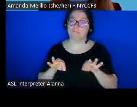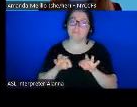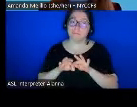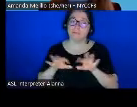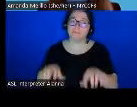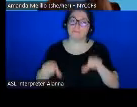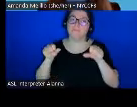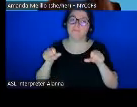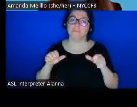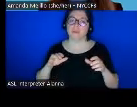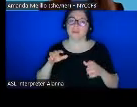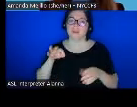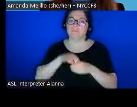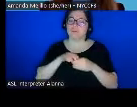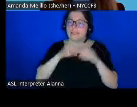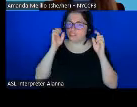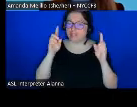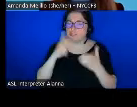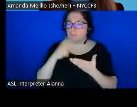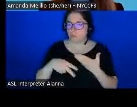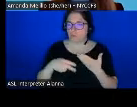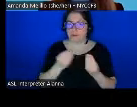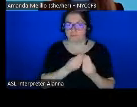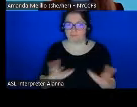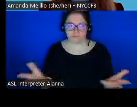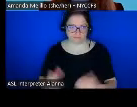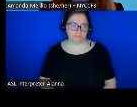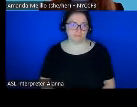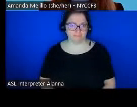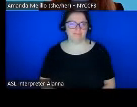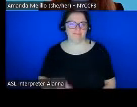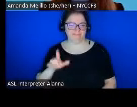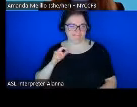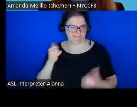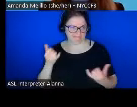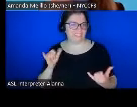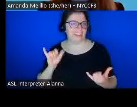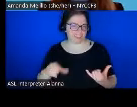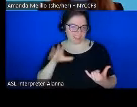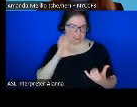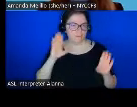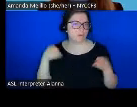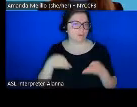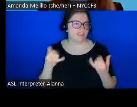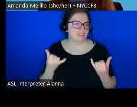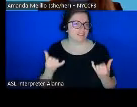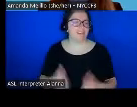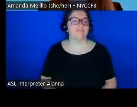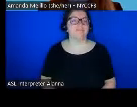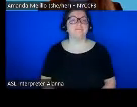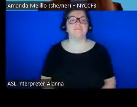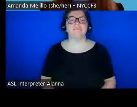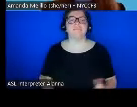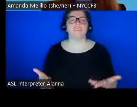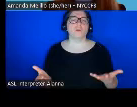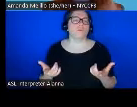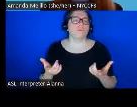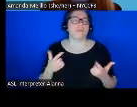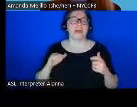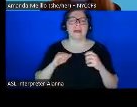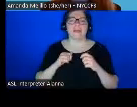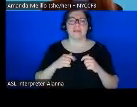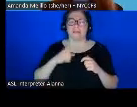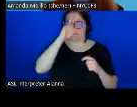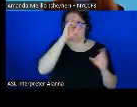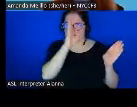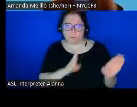and that's largely what i'm going to focus on today so just so you know how we're thinking about this we're thinking about this